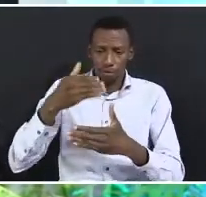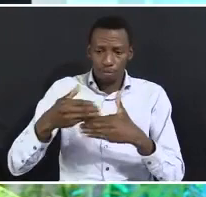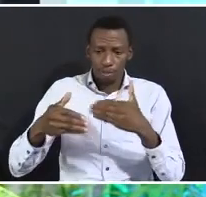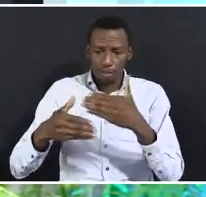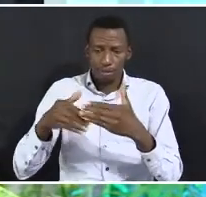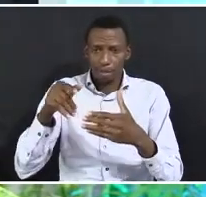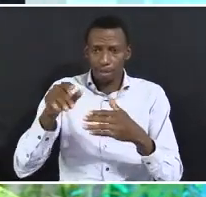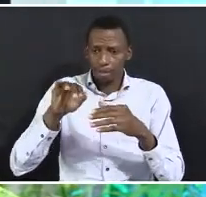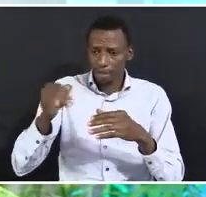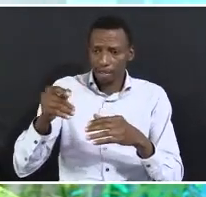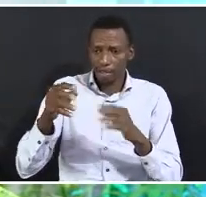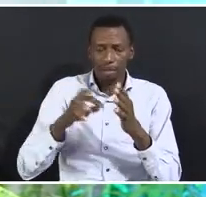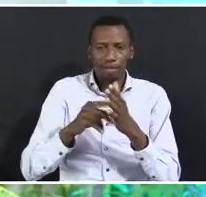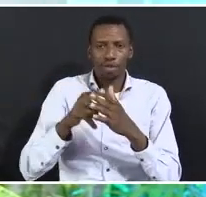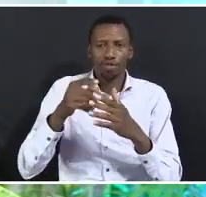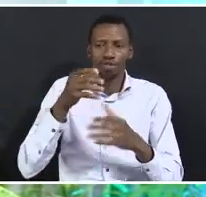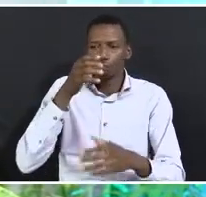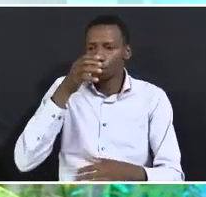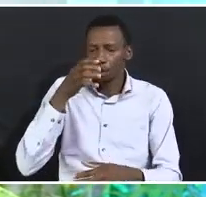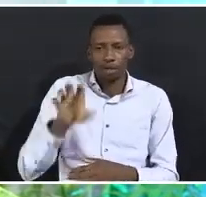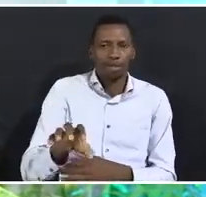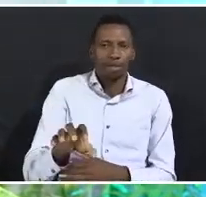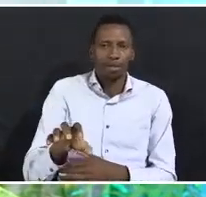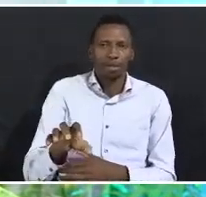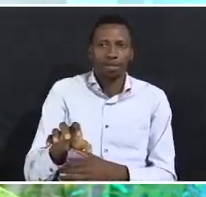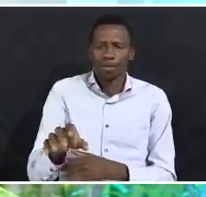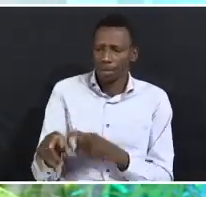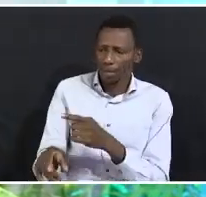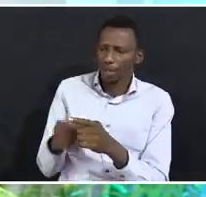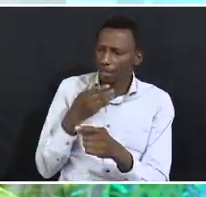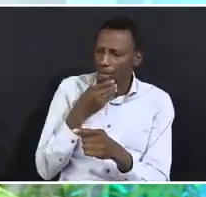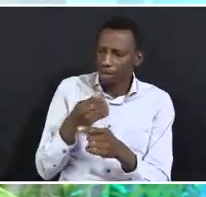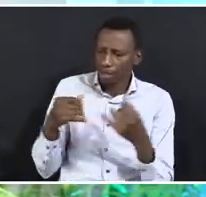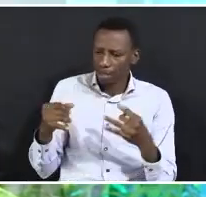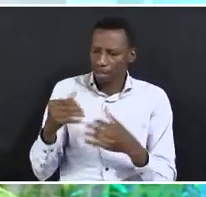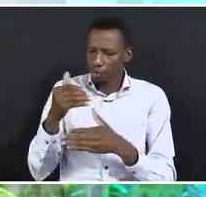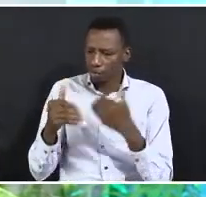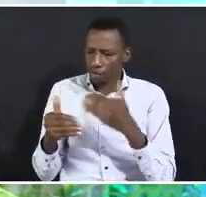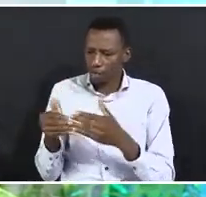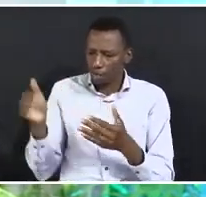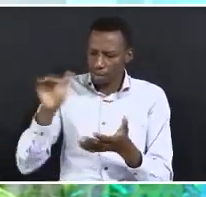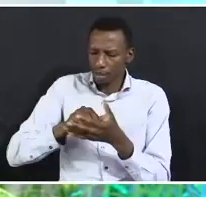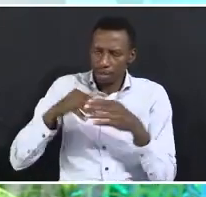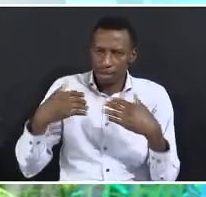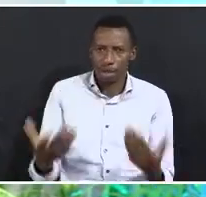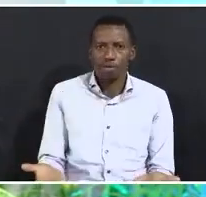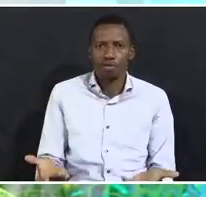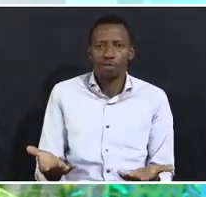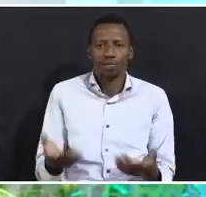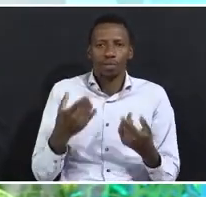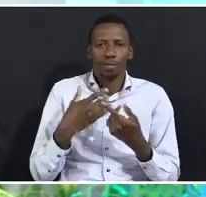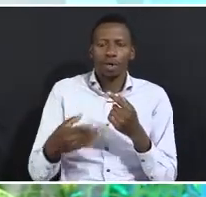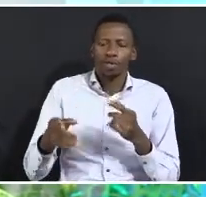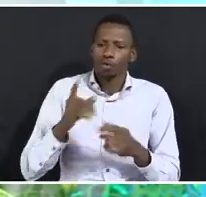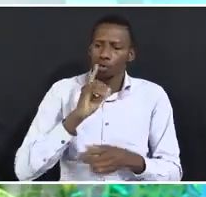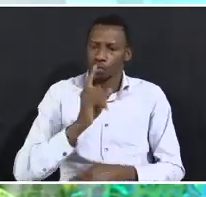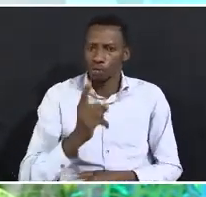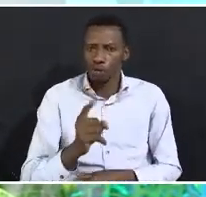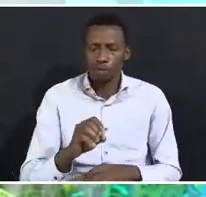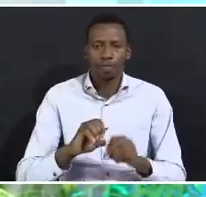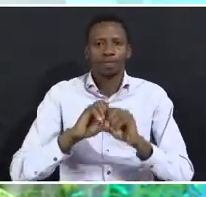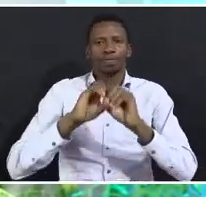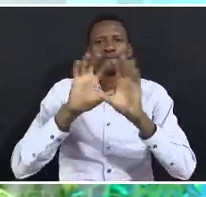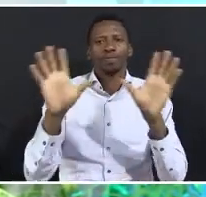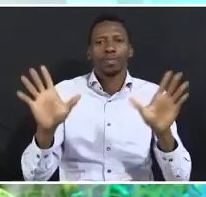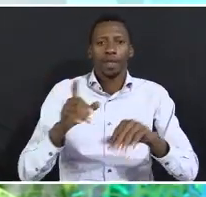city. So why would this man reconstruct this city? Yet the warning was clear